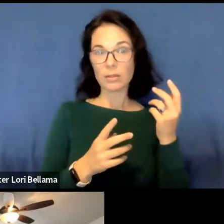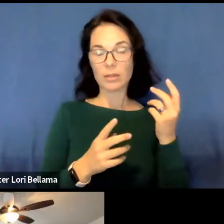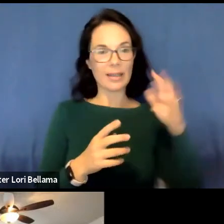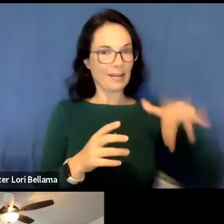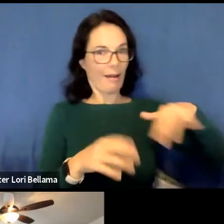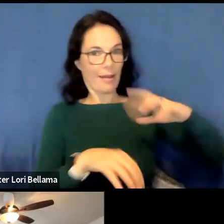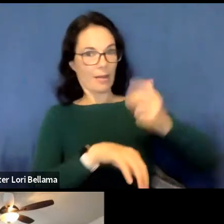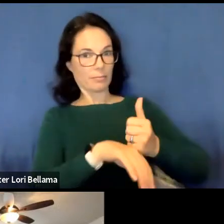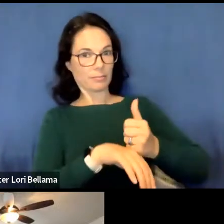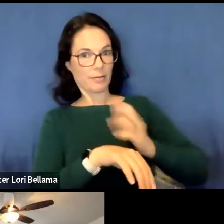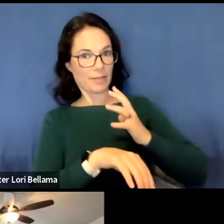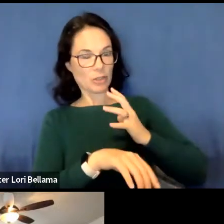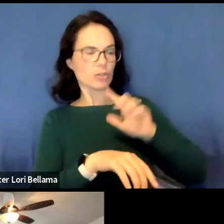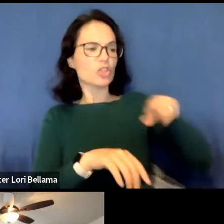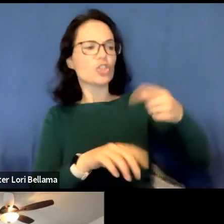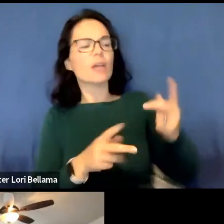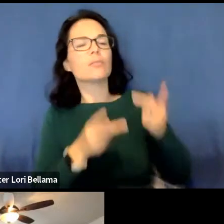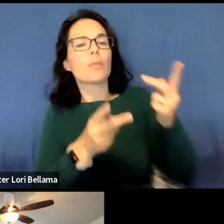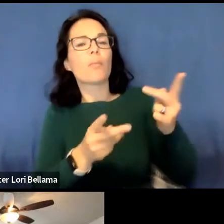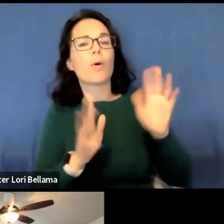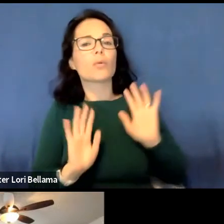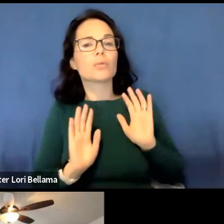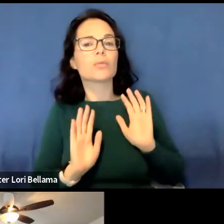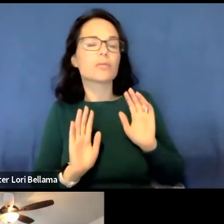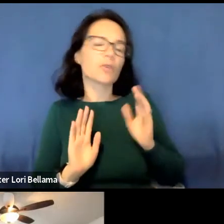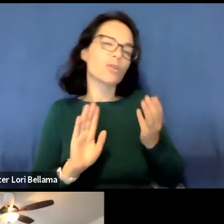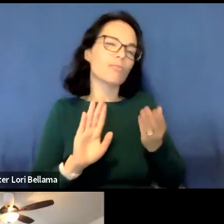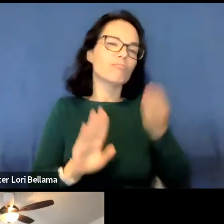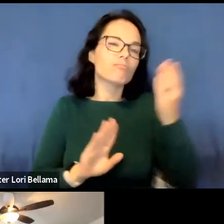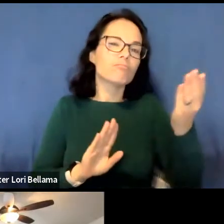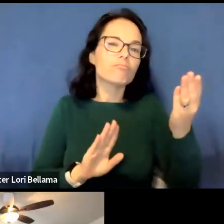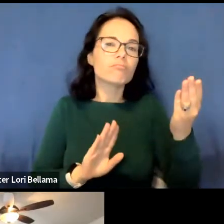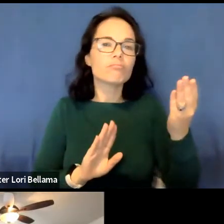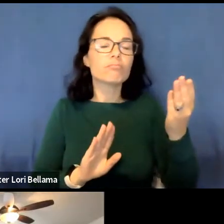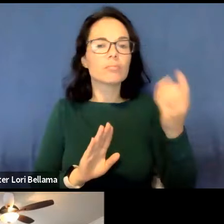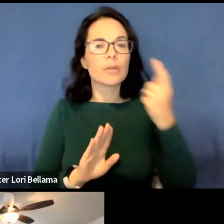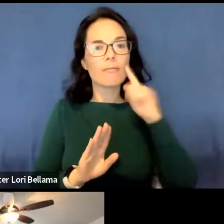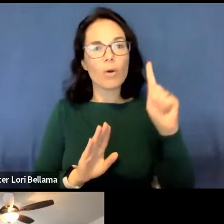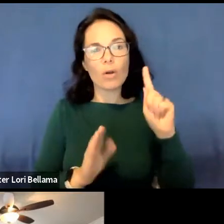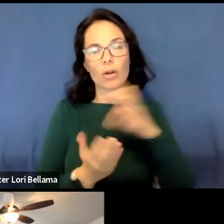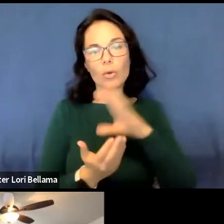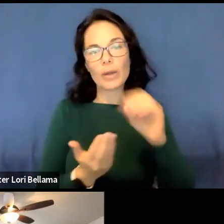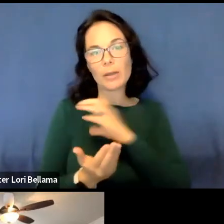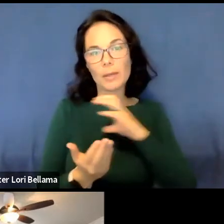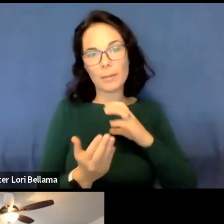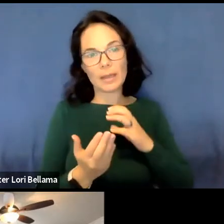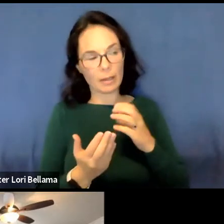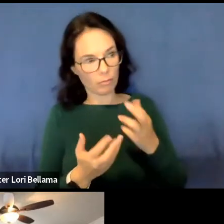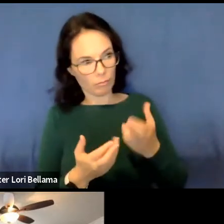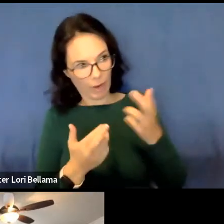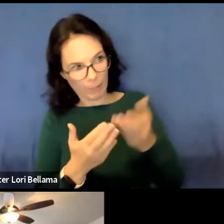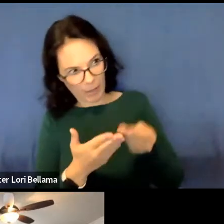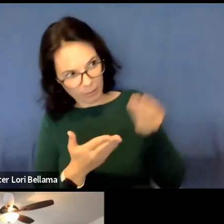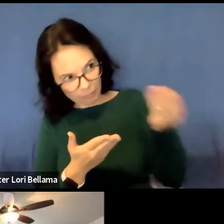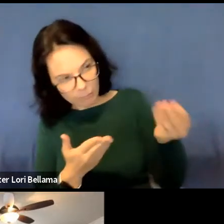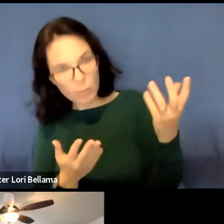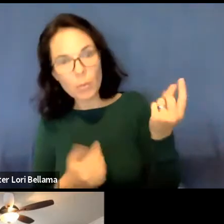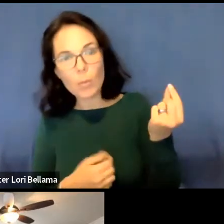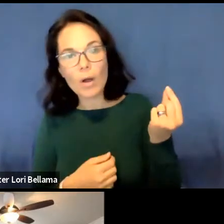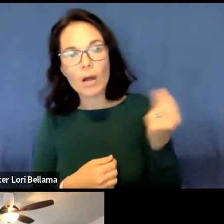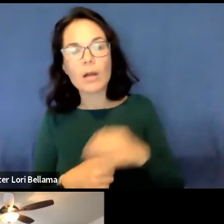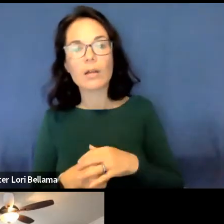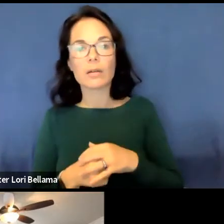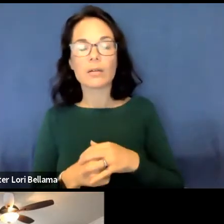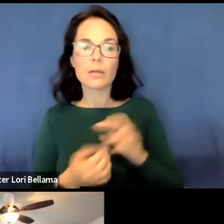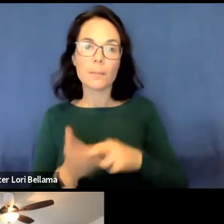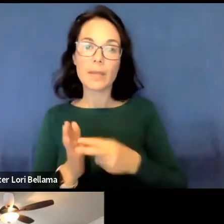yet. This is just a proposal or recommendation moving to the curriculum committee. It would be that a student